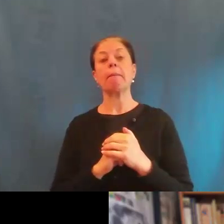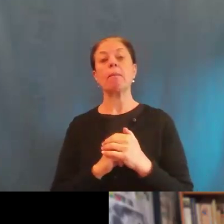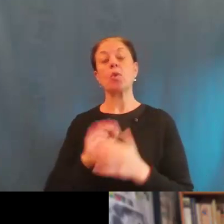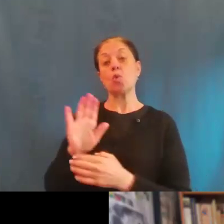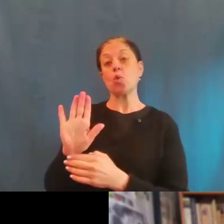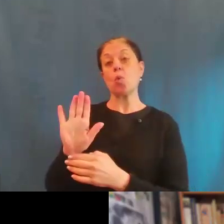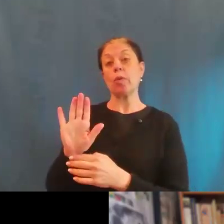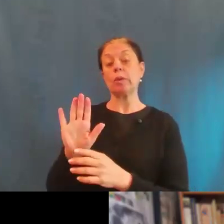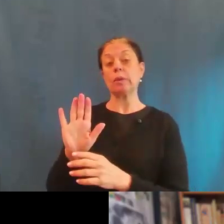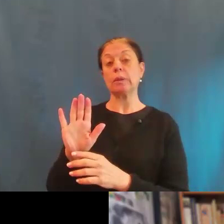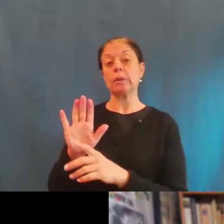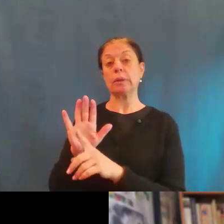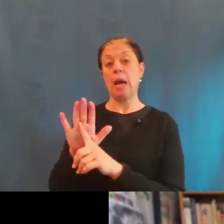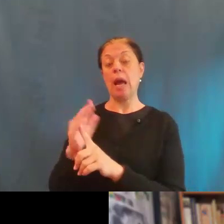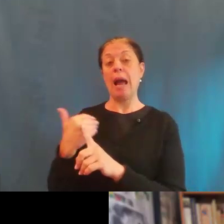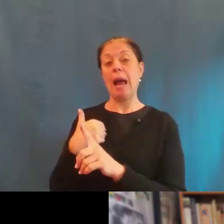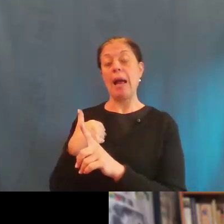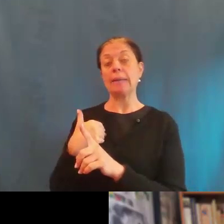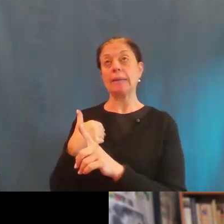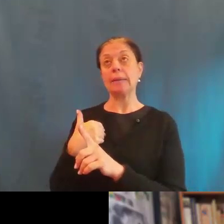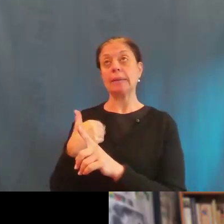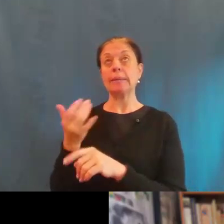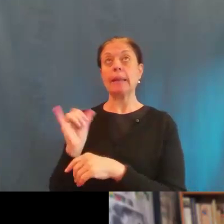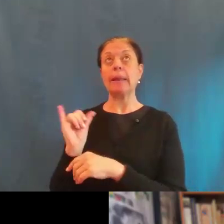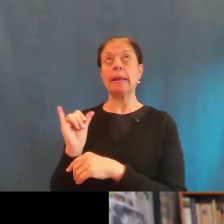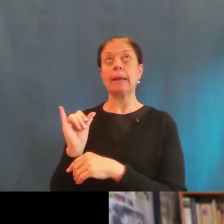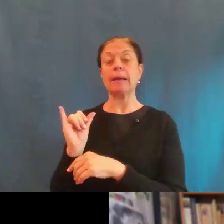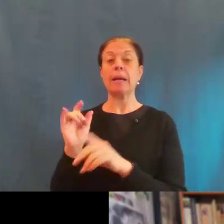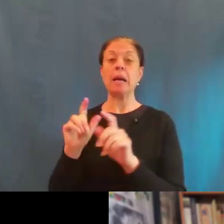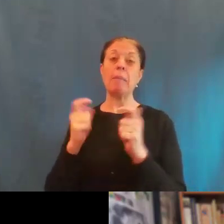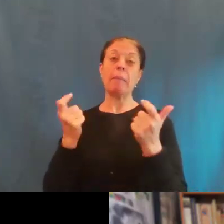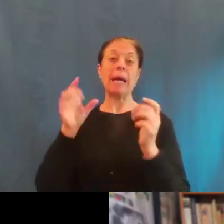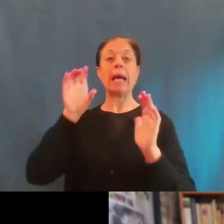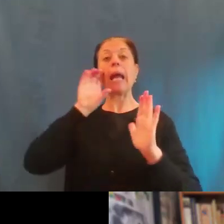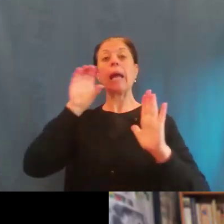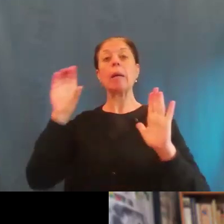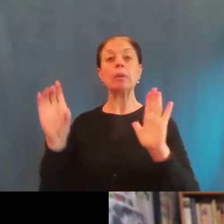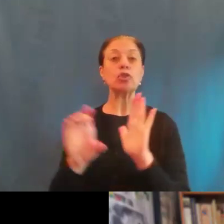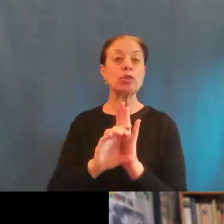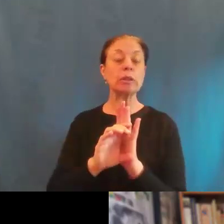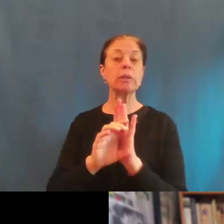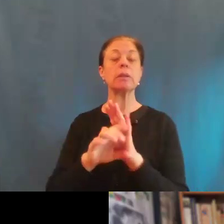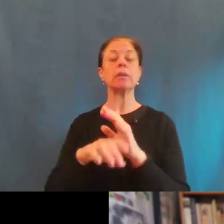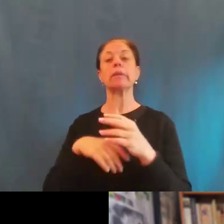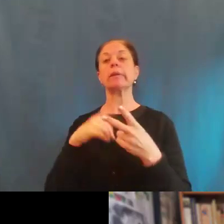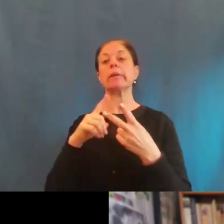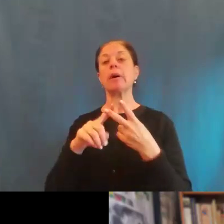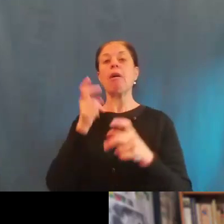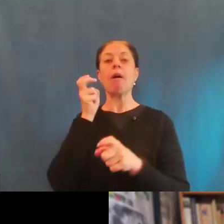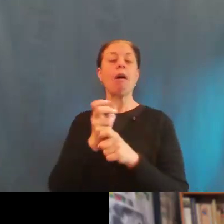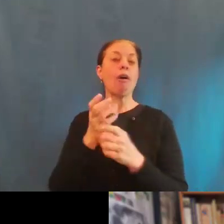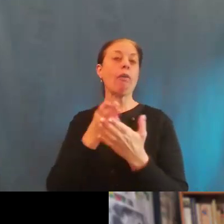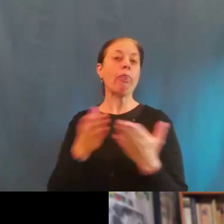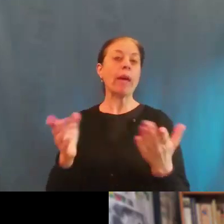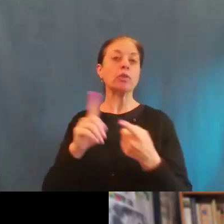yours, it has those like, it's big imagery, it's hard things to